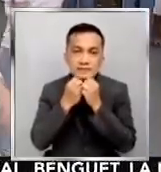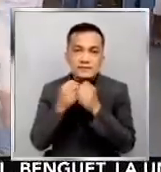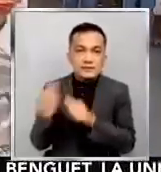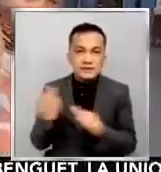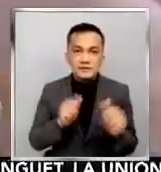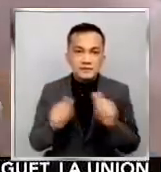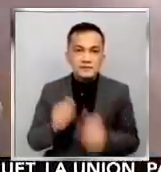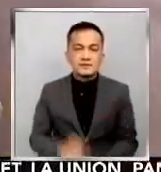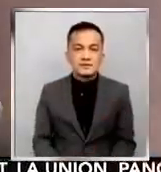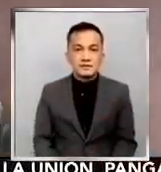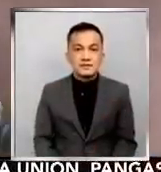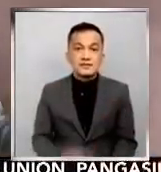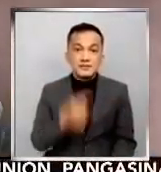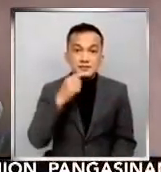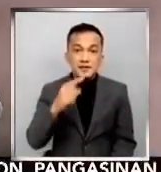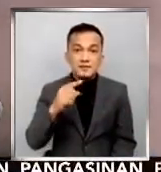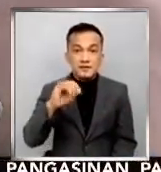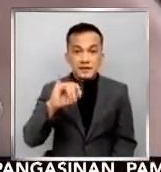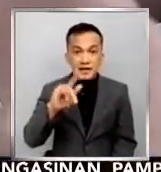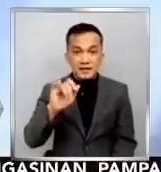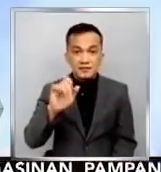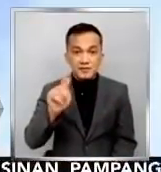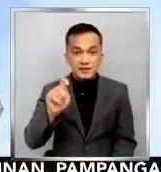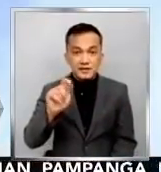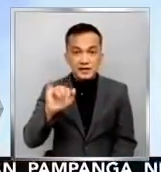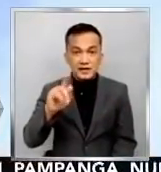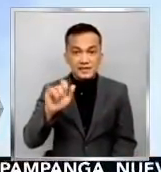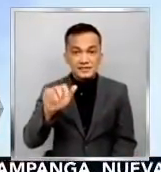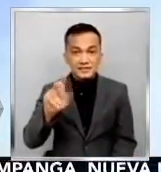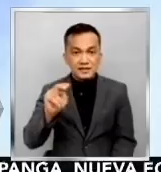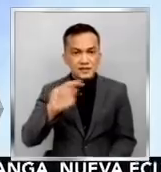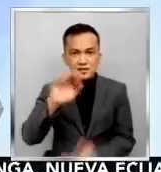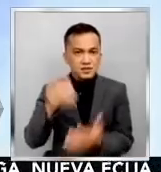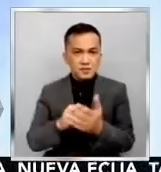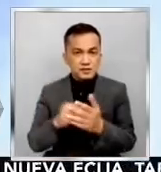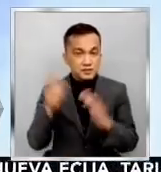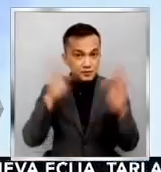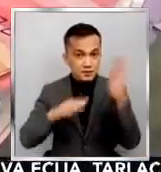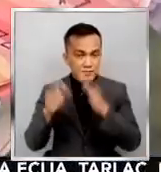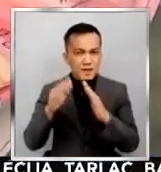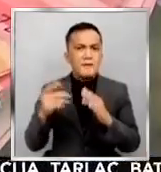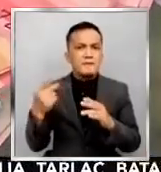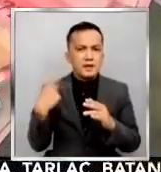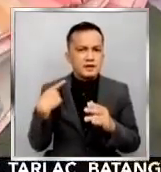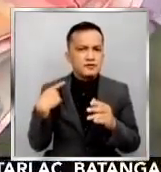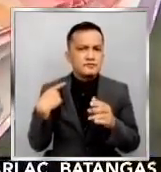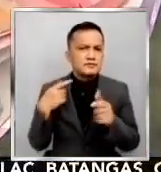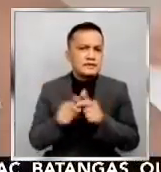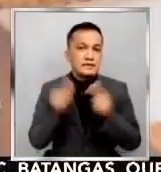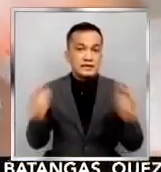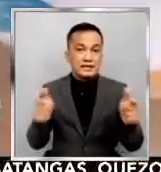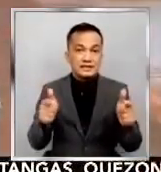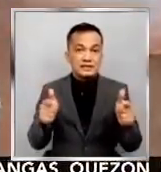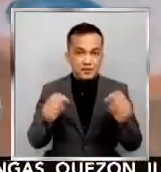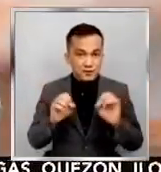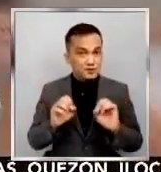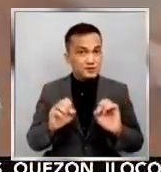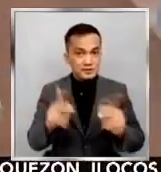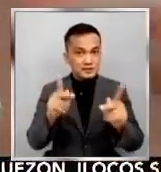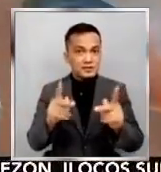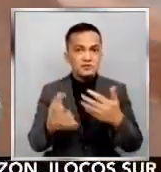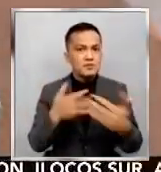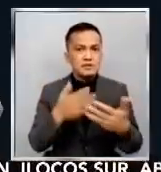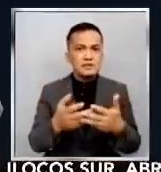Albert Einstein, in the midst of every crisis lies great opportunity. Kaya kahit mahirap ang panahon, ayon